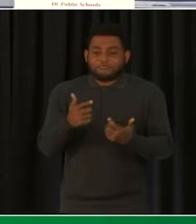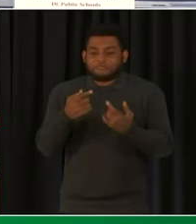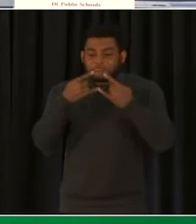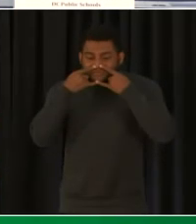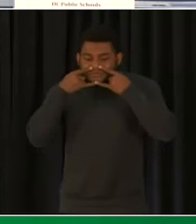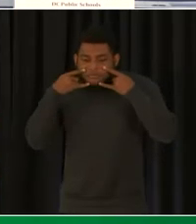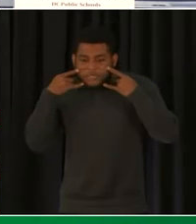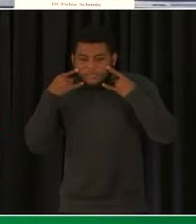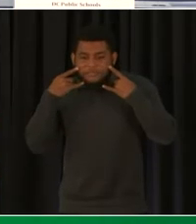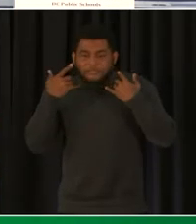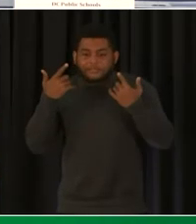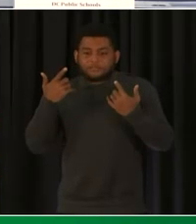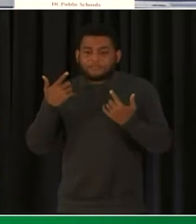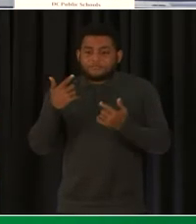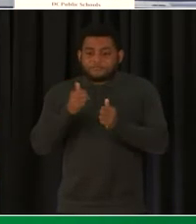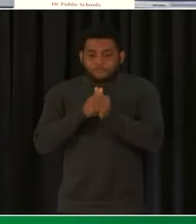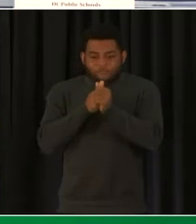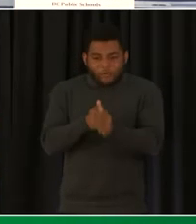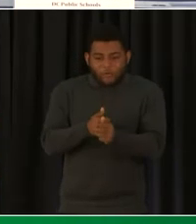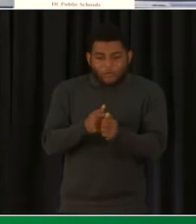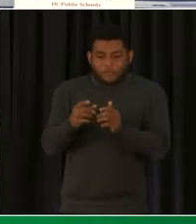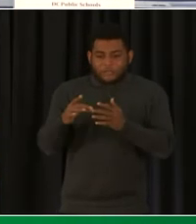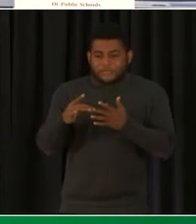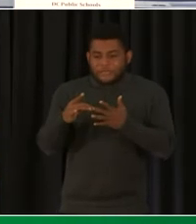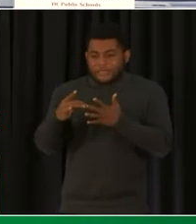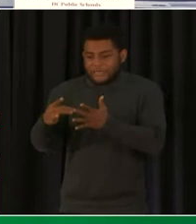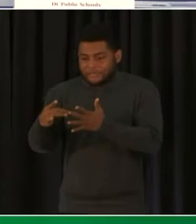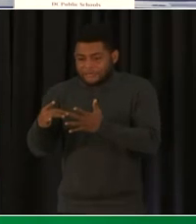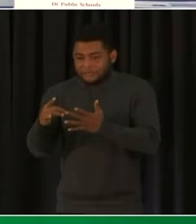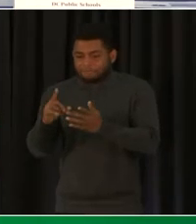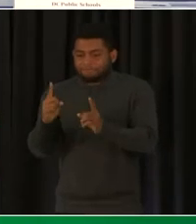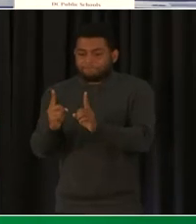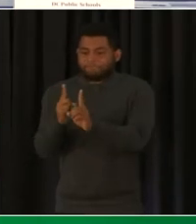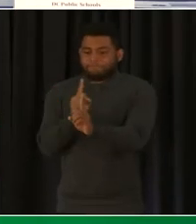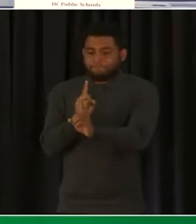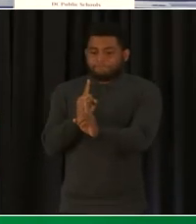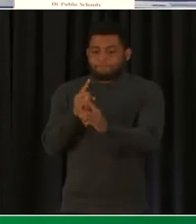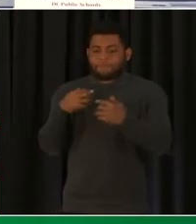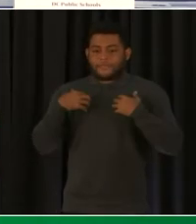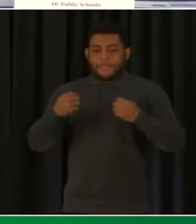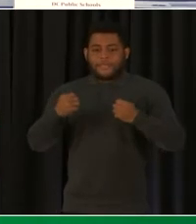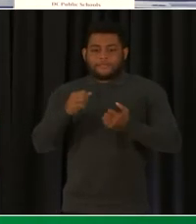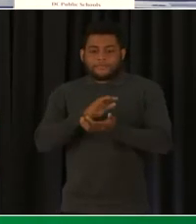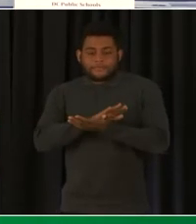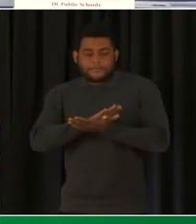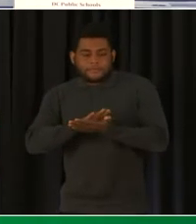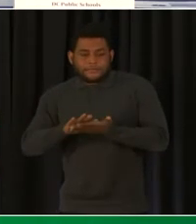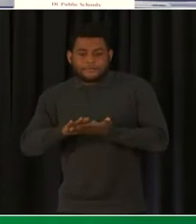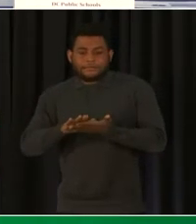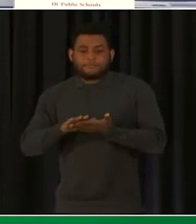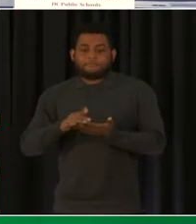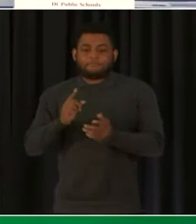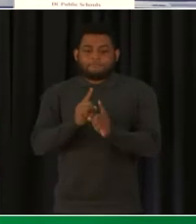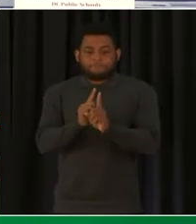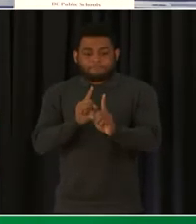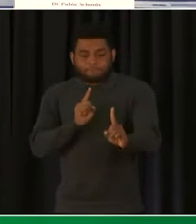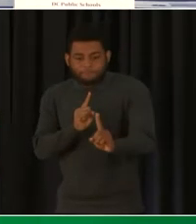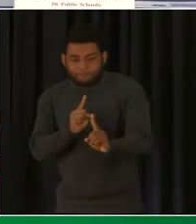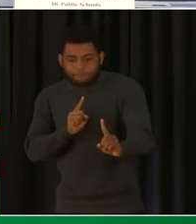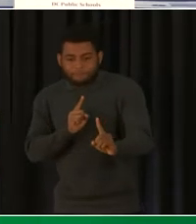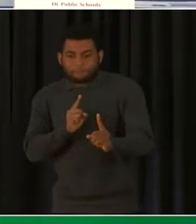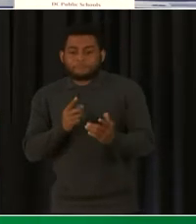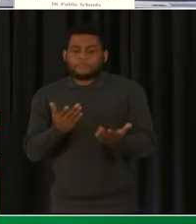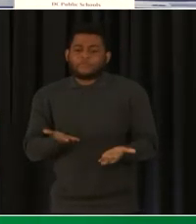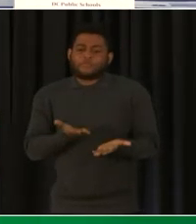mask wearing, following our guidance around proper hygiene, social distance or physical distance as recommended